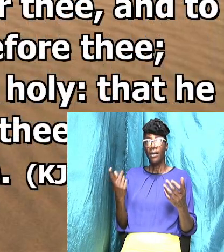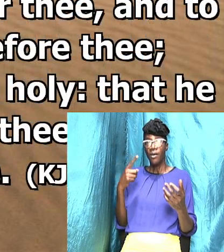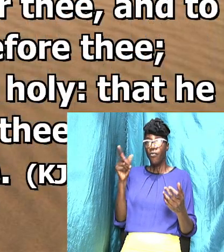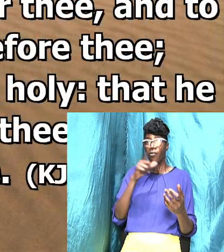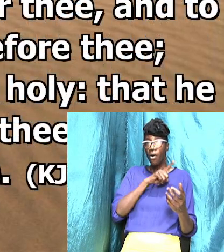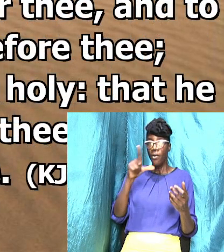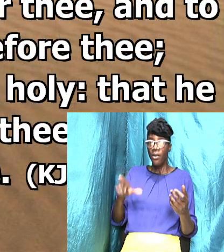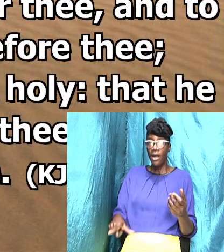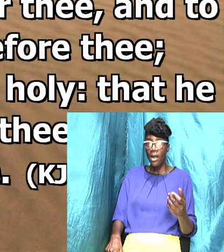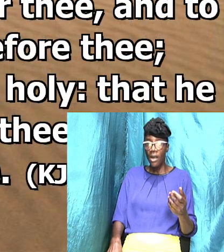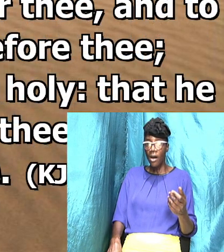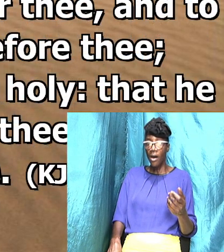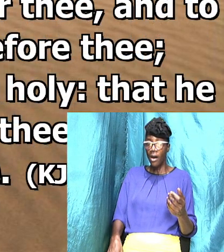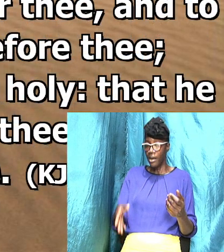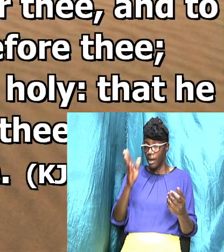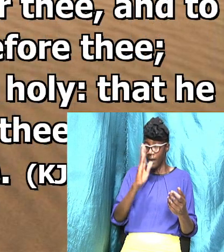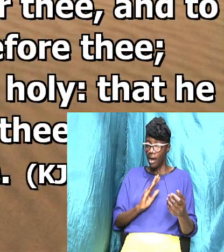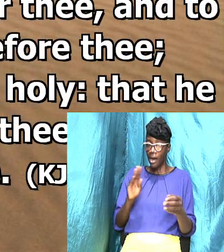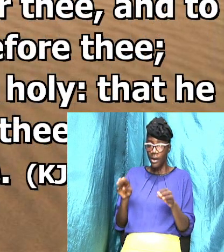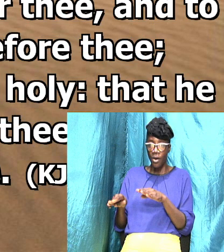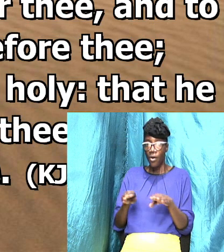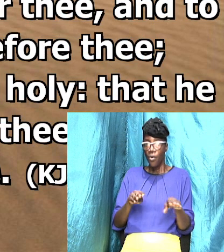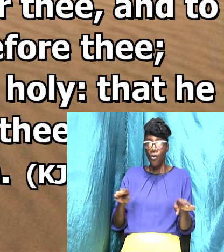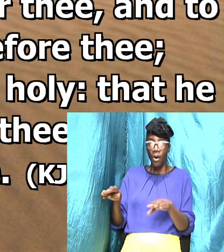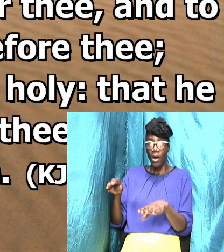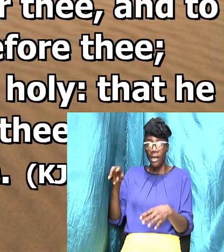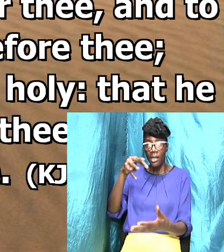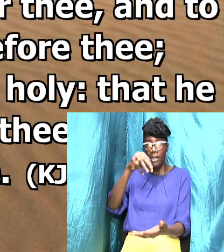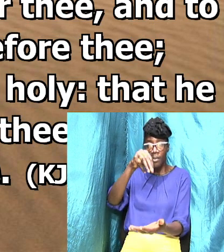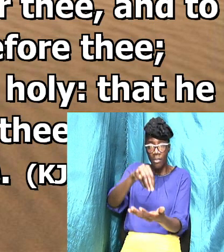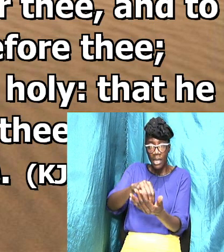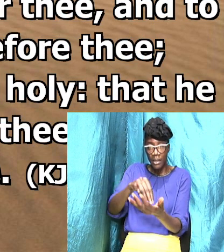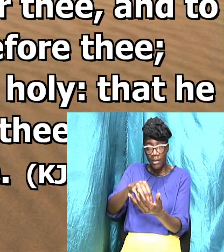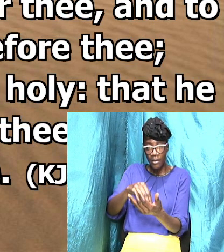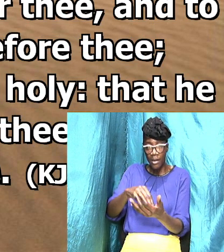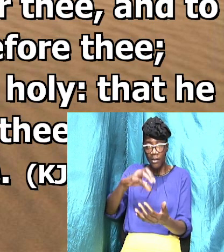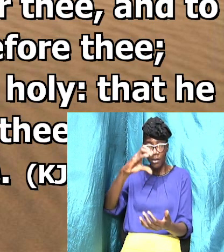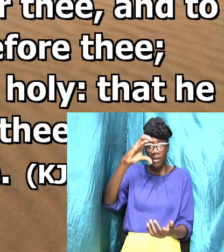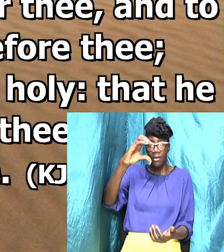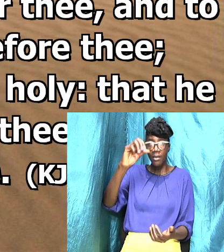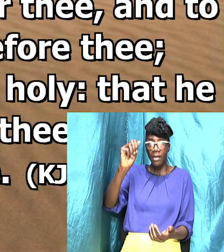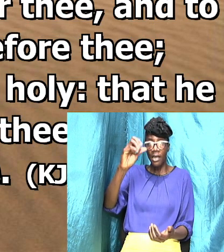For the Lord thy God walk in the midst of the camp